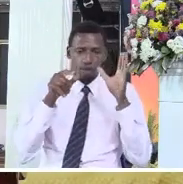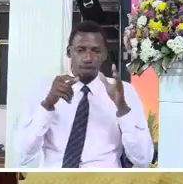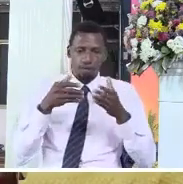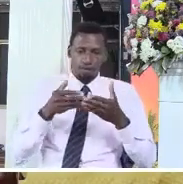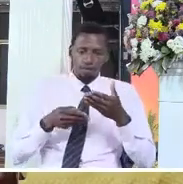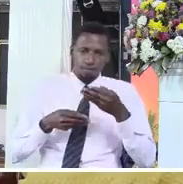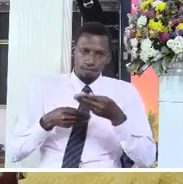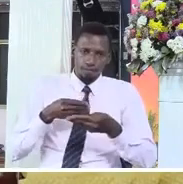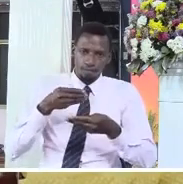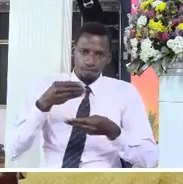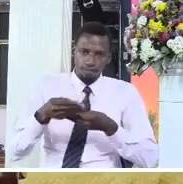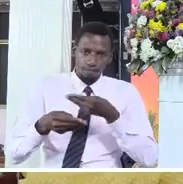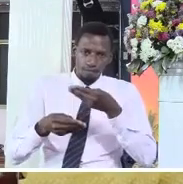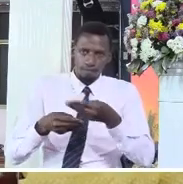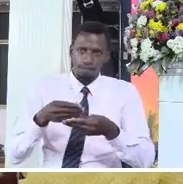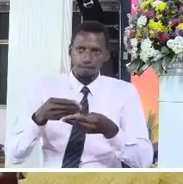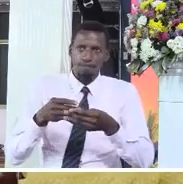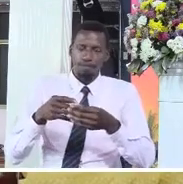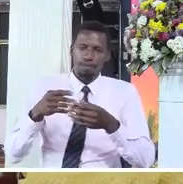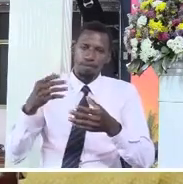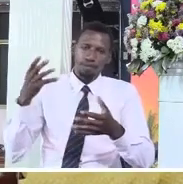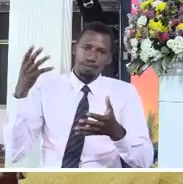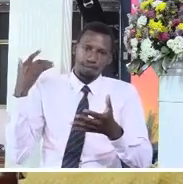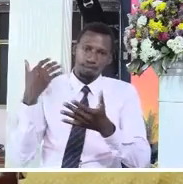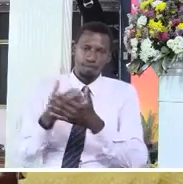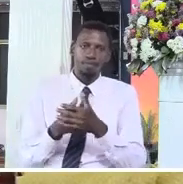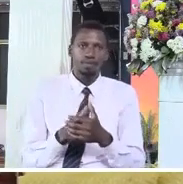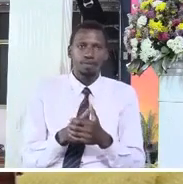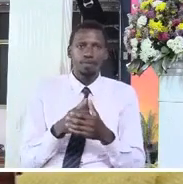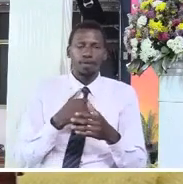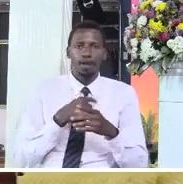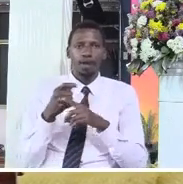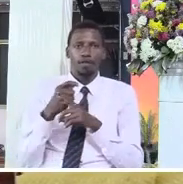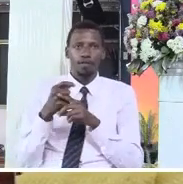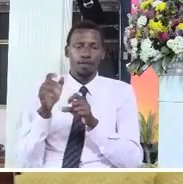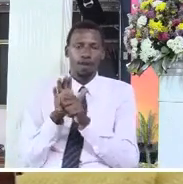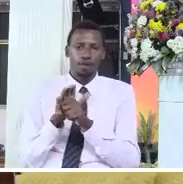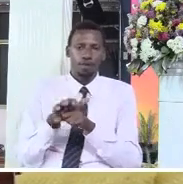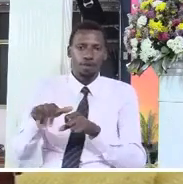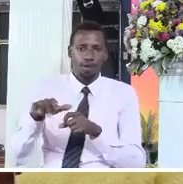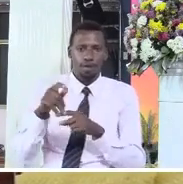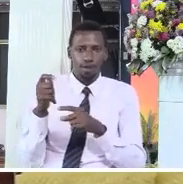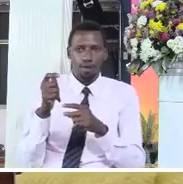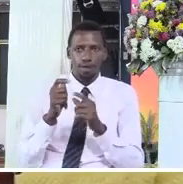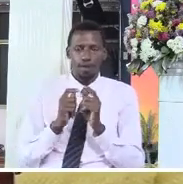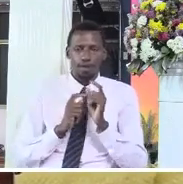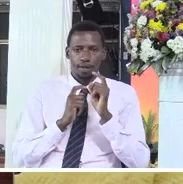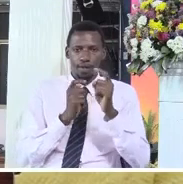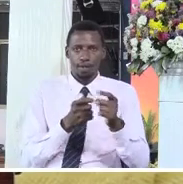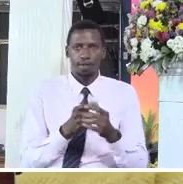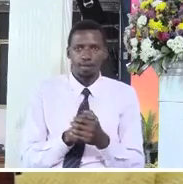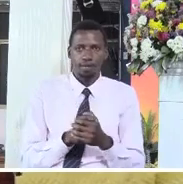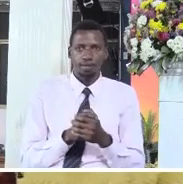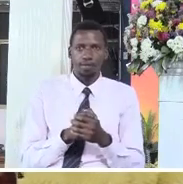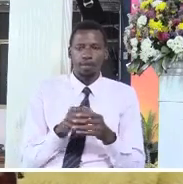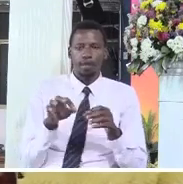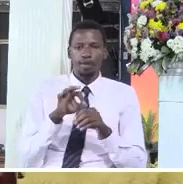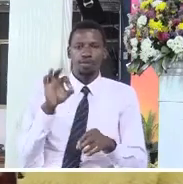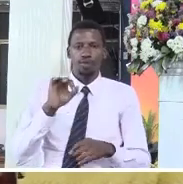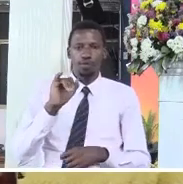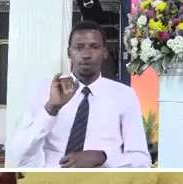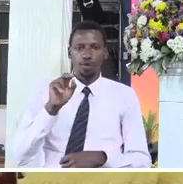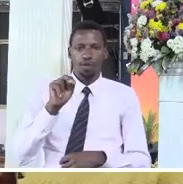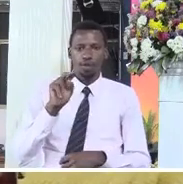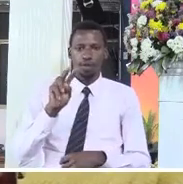way, way back. So there is a lot of training in terms of talents. We do a spiritual inventory. Like